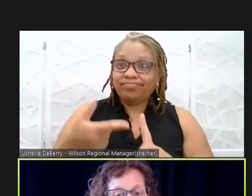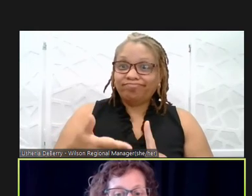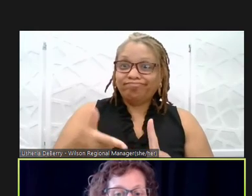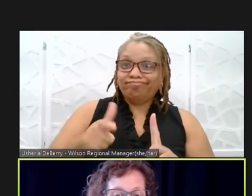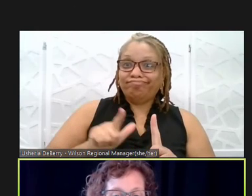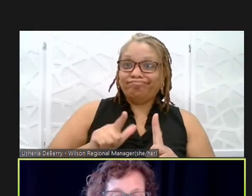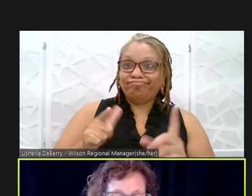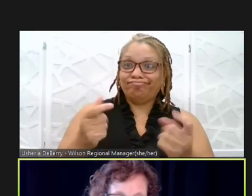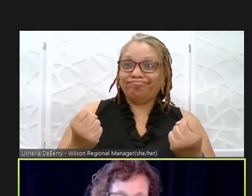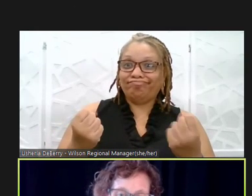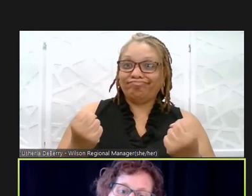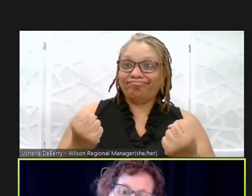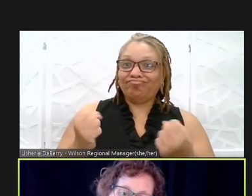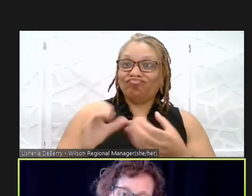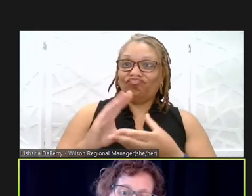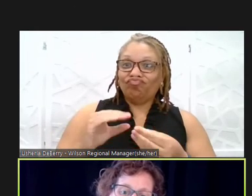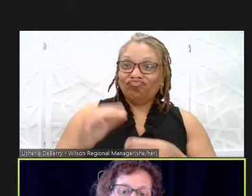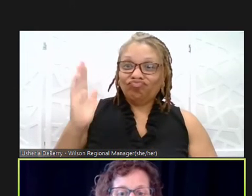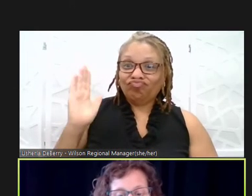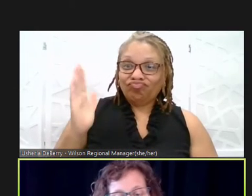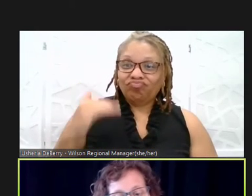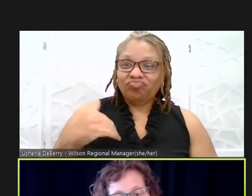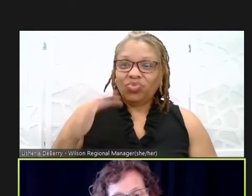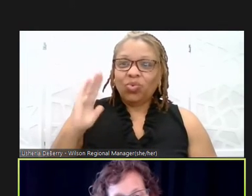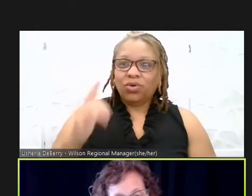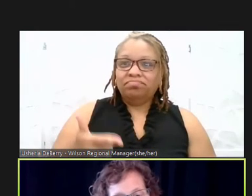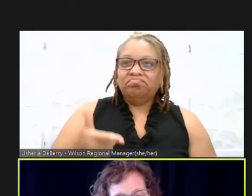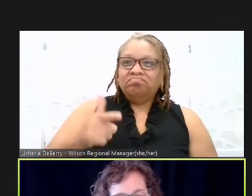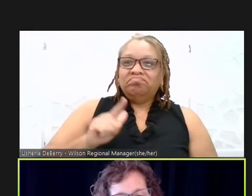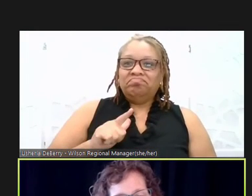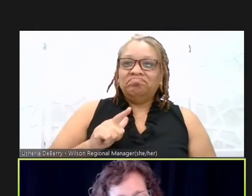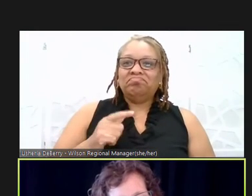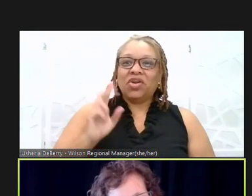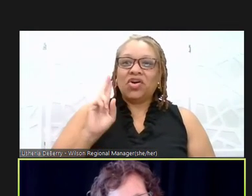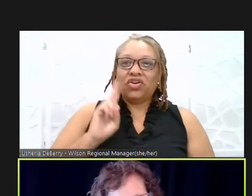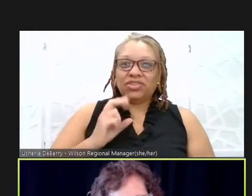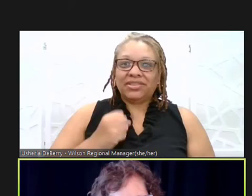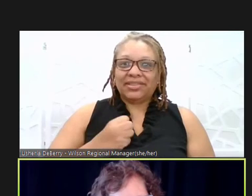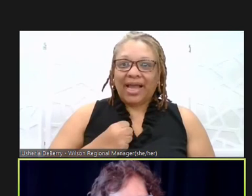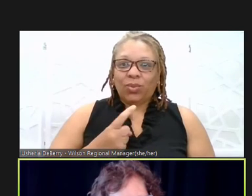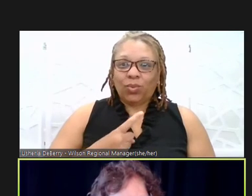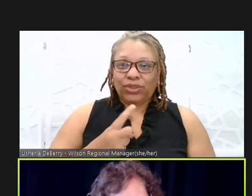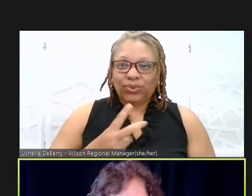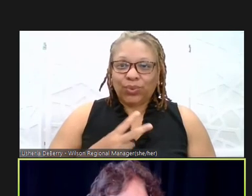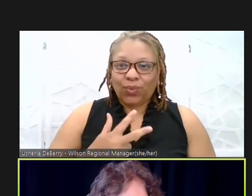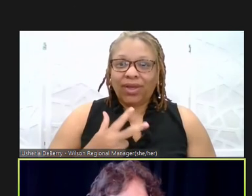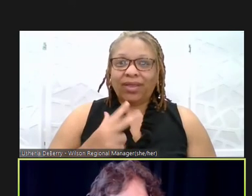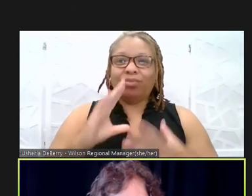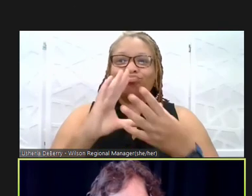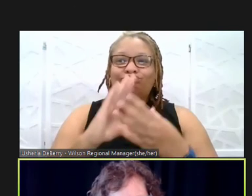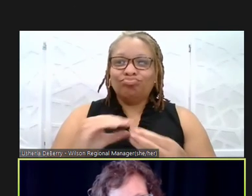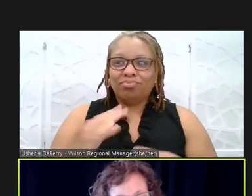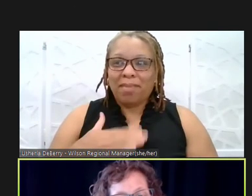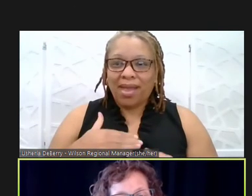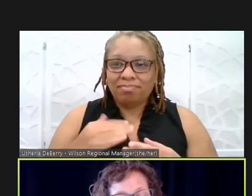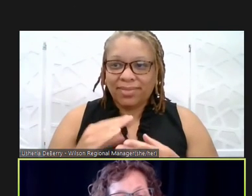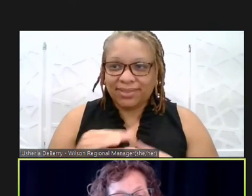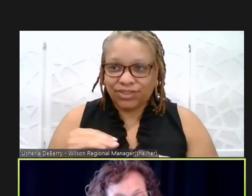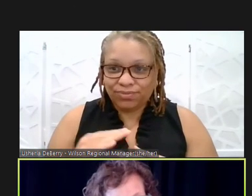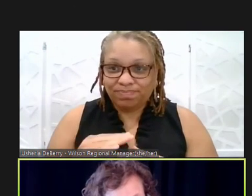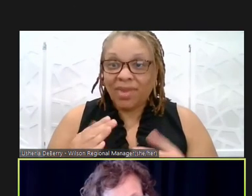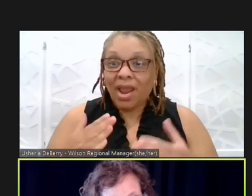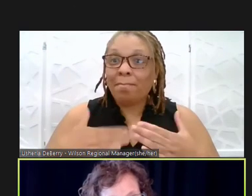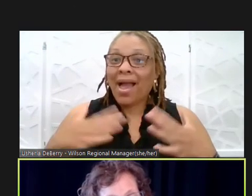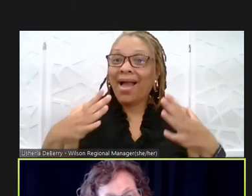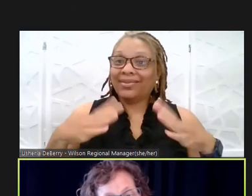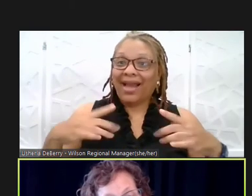U at the corner of your mouth, the bottom of your chin. I'm one of your co-presenters today. When I